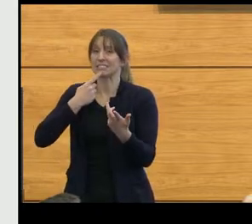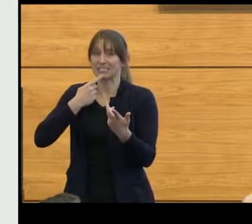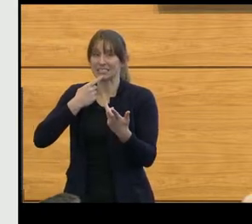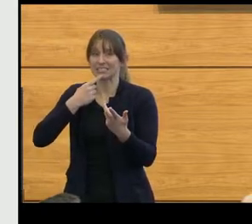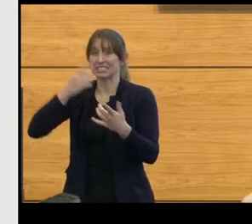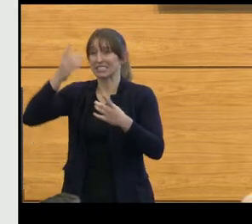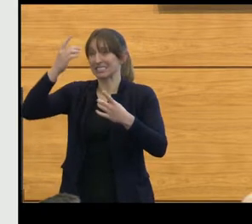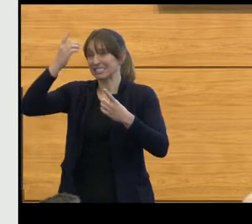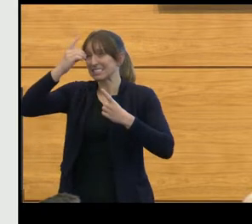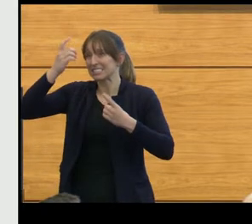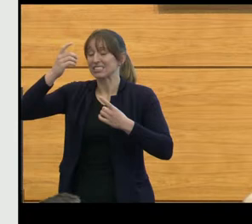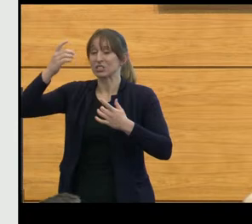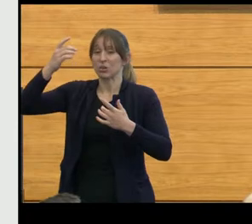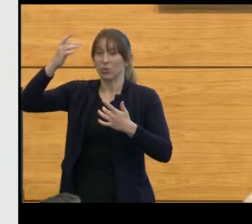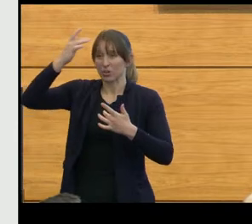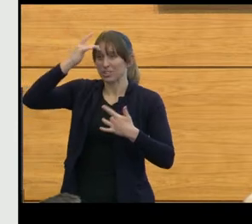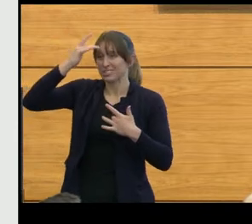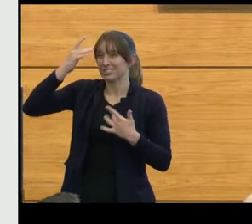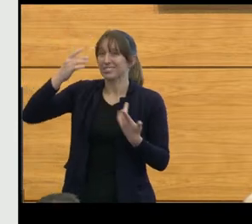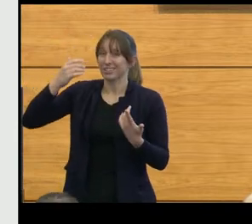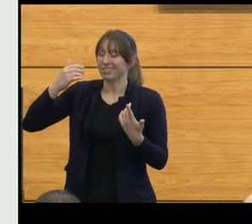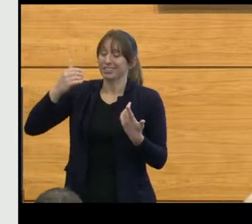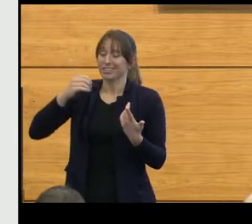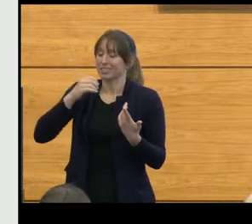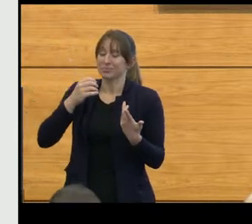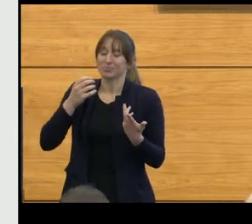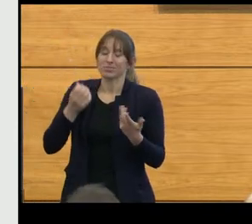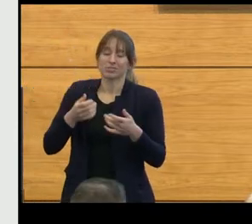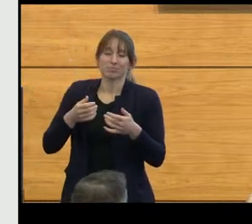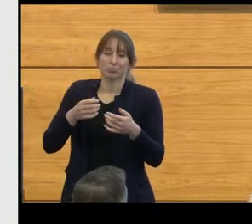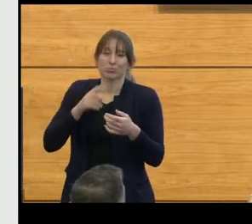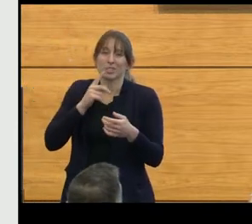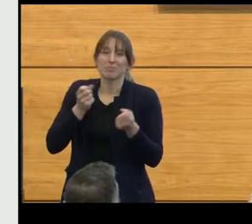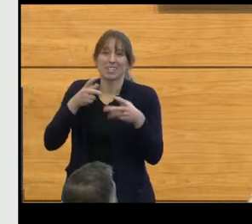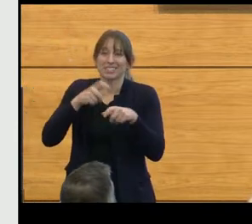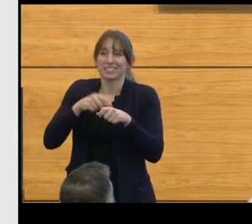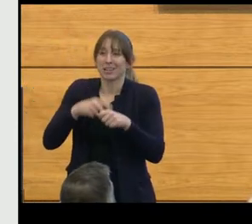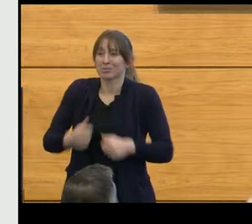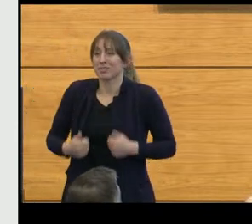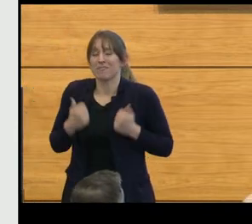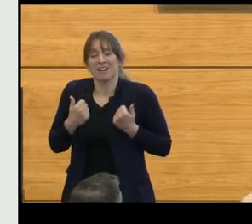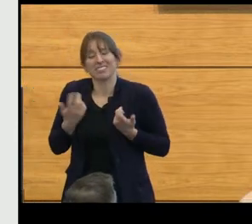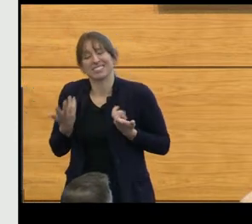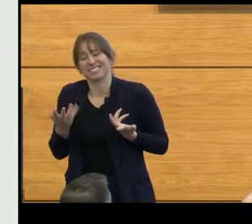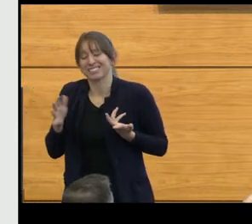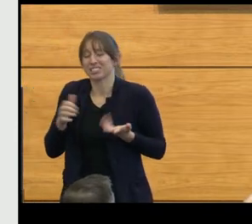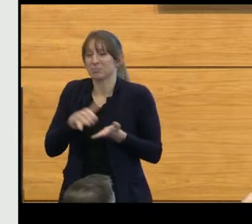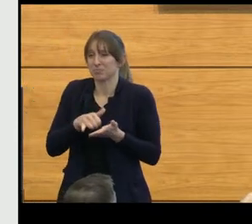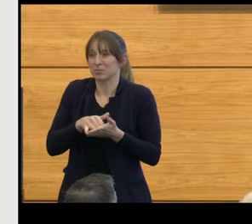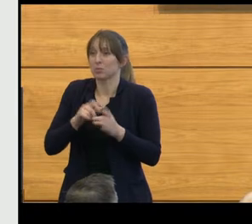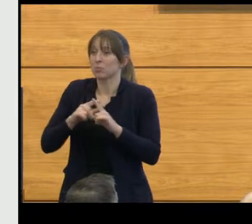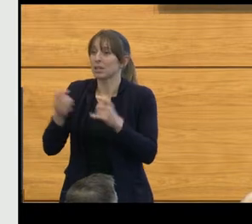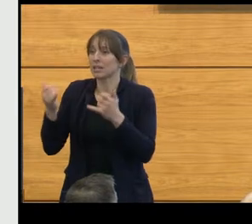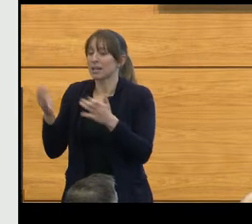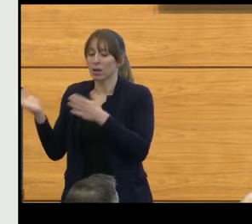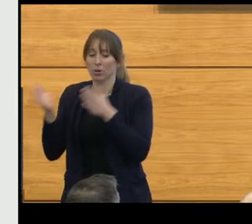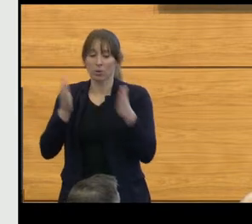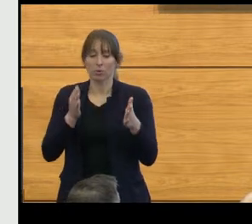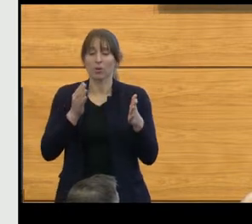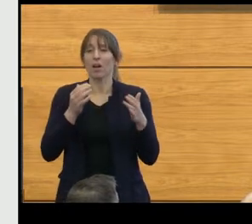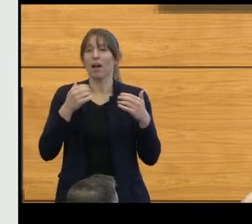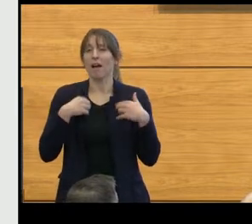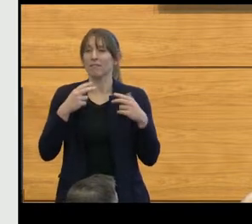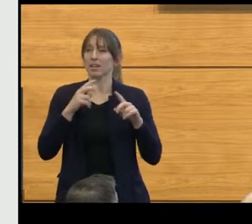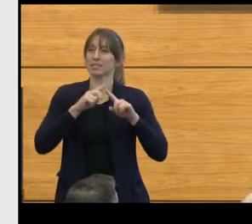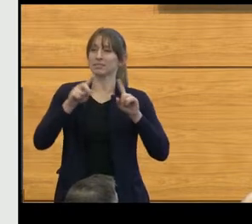and now we're beginning to analyze these high-grade gliomas in a different way. You look here again, we looked at IDH mutation. We've looked